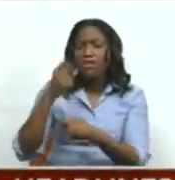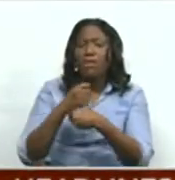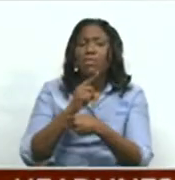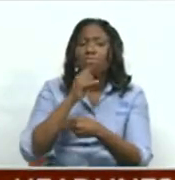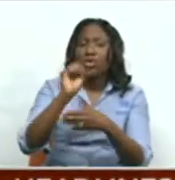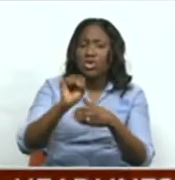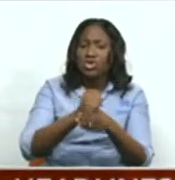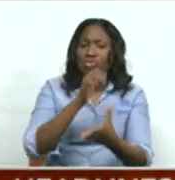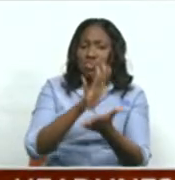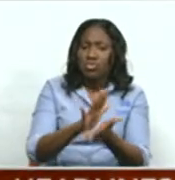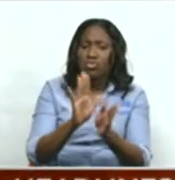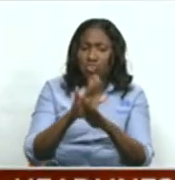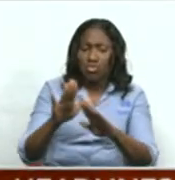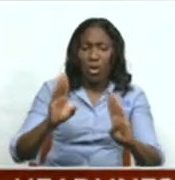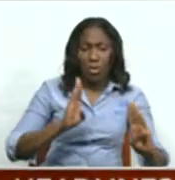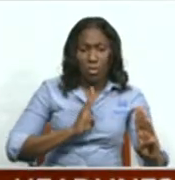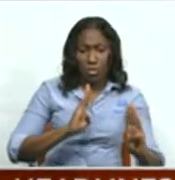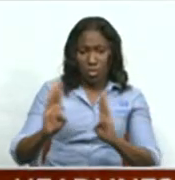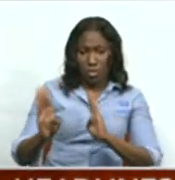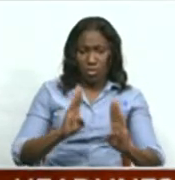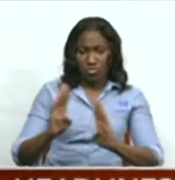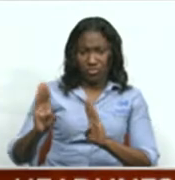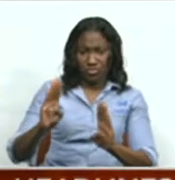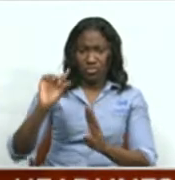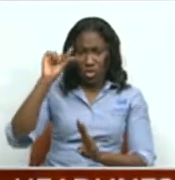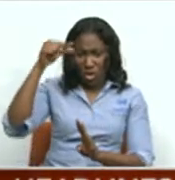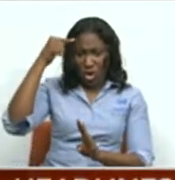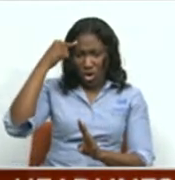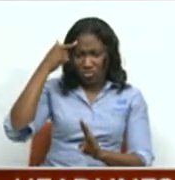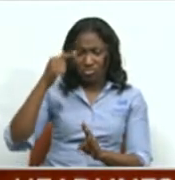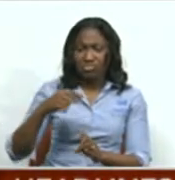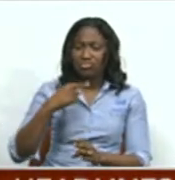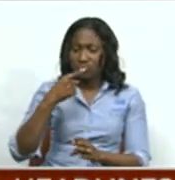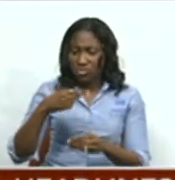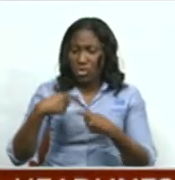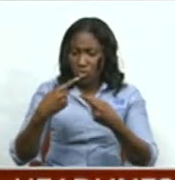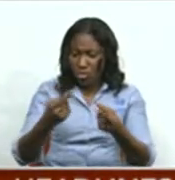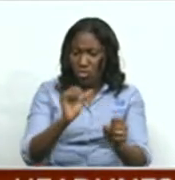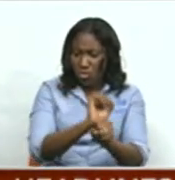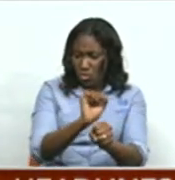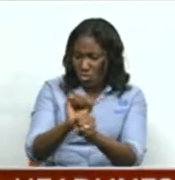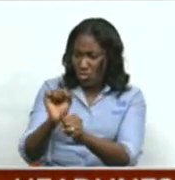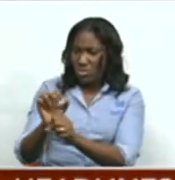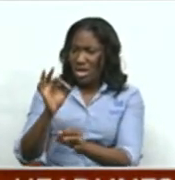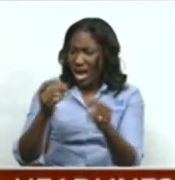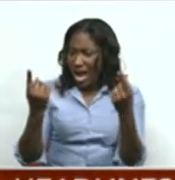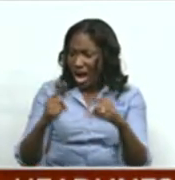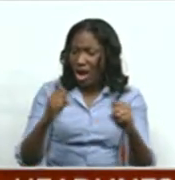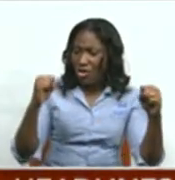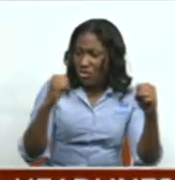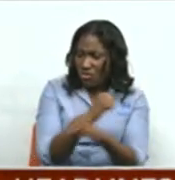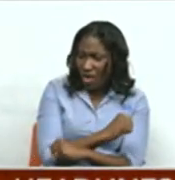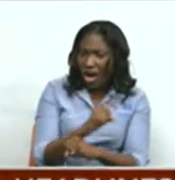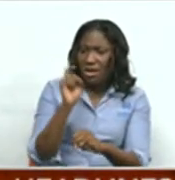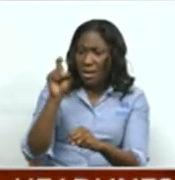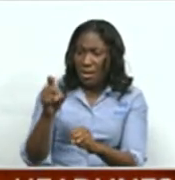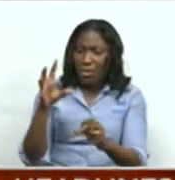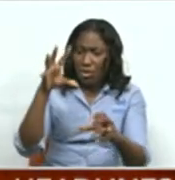schools. Deployed at government institutions, their duties range from intervening during fights, responding